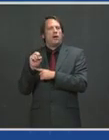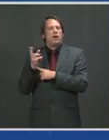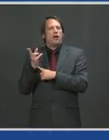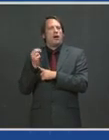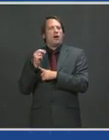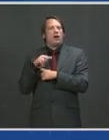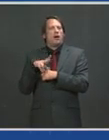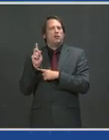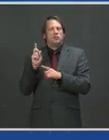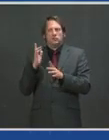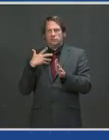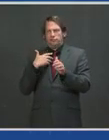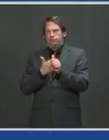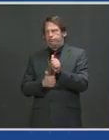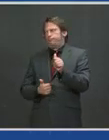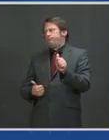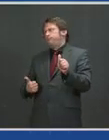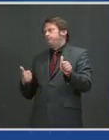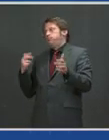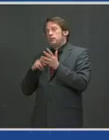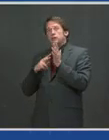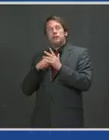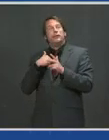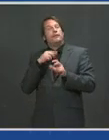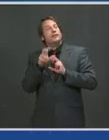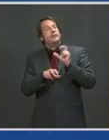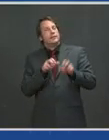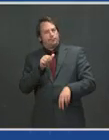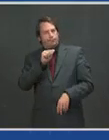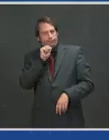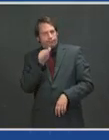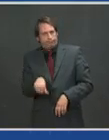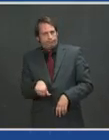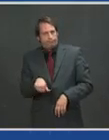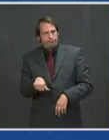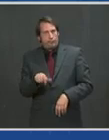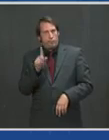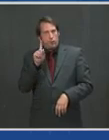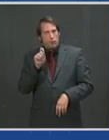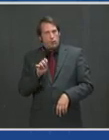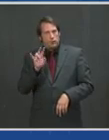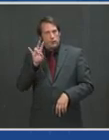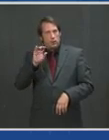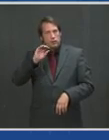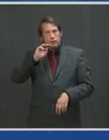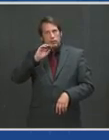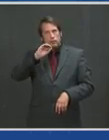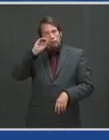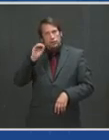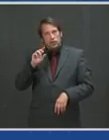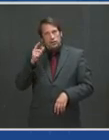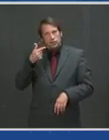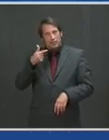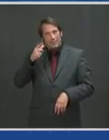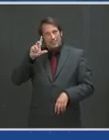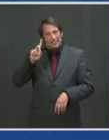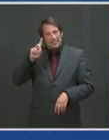It used to be we invested almost 2.7% of our GDP in